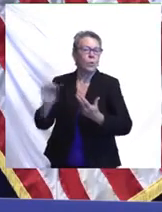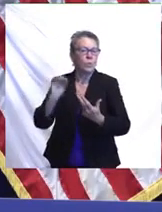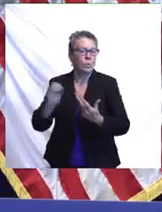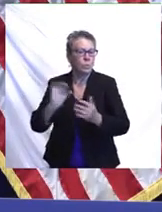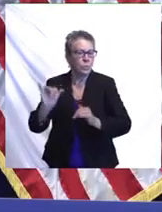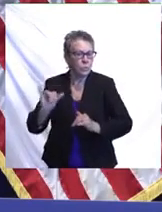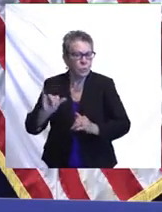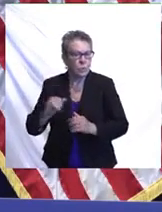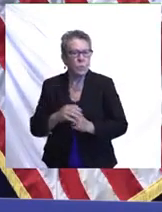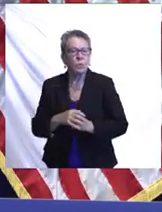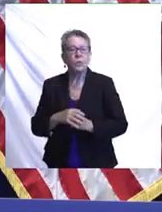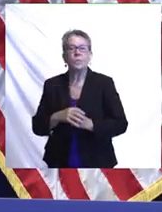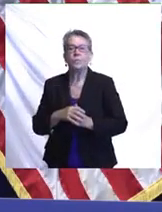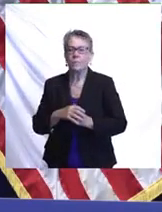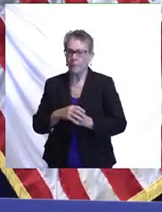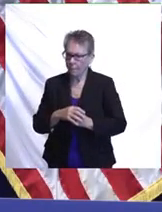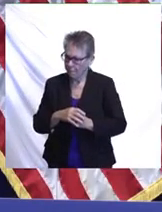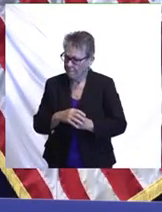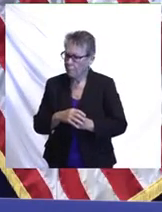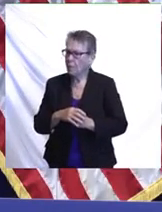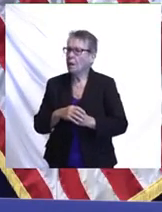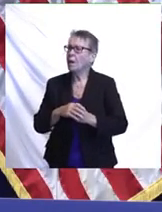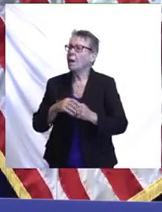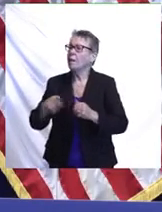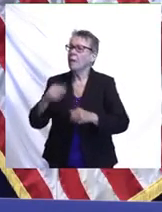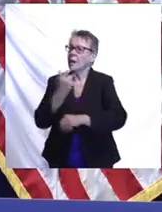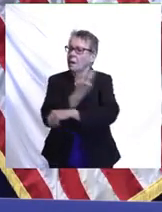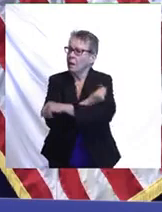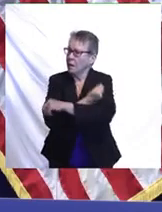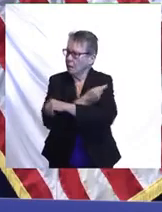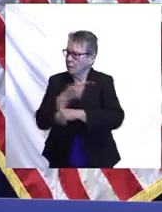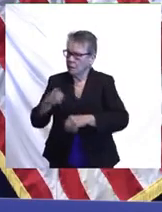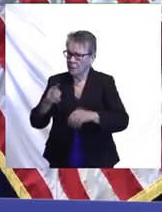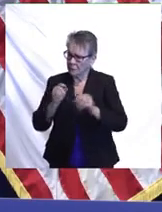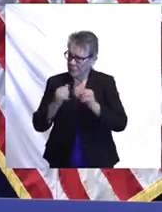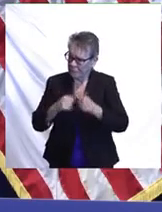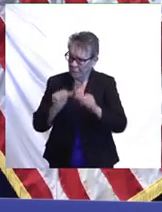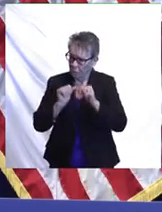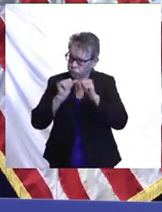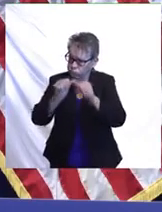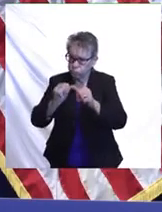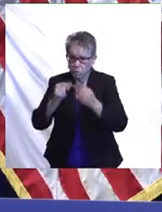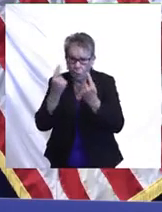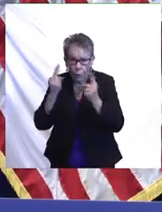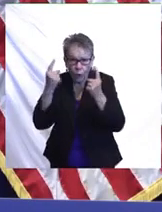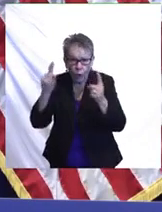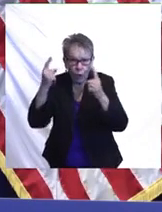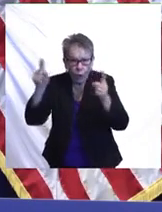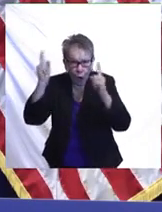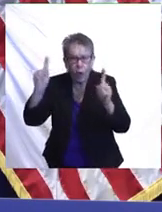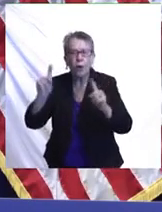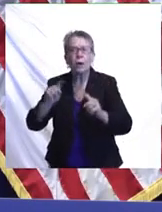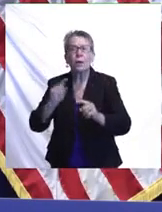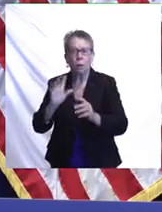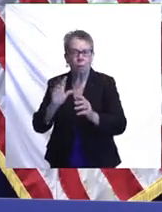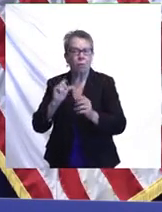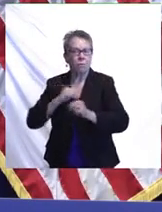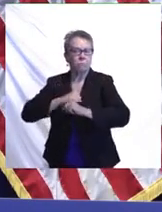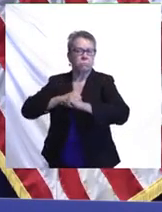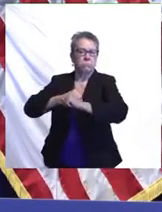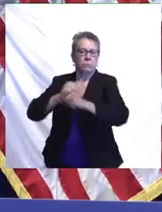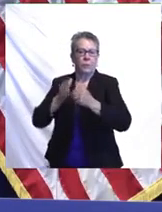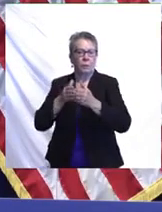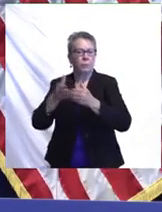recent Science magazine study found the J&J vaccine effectiveness to decrease from 86.4%